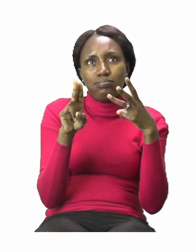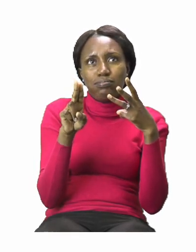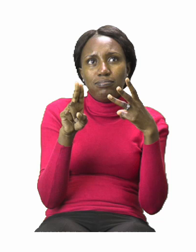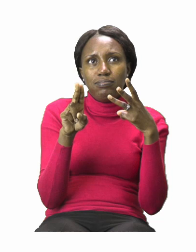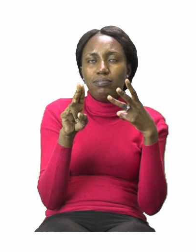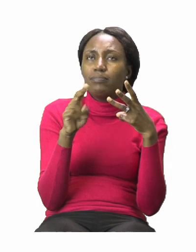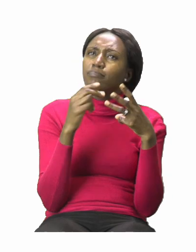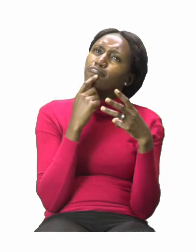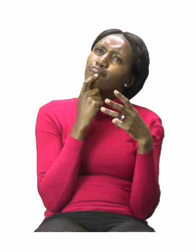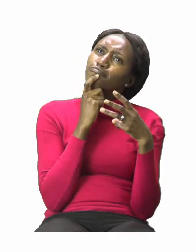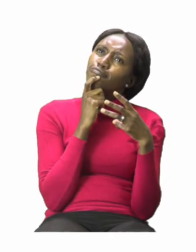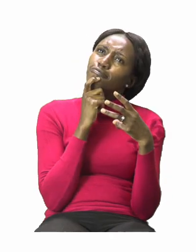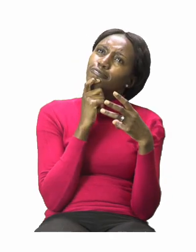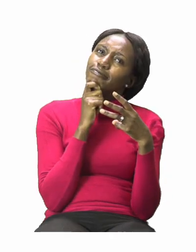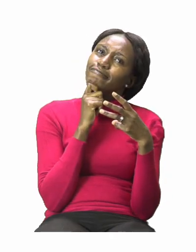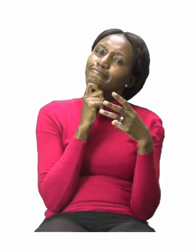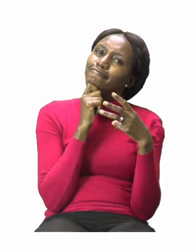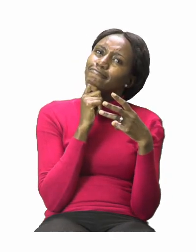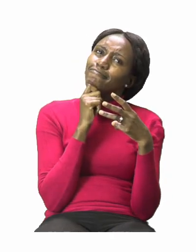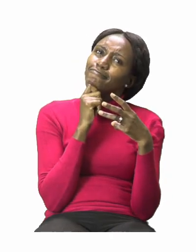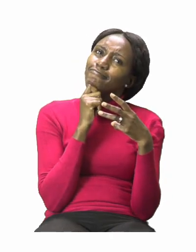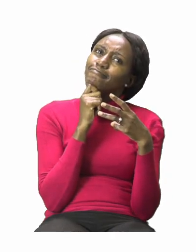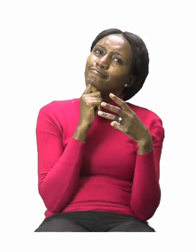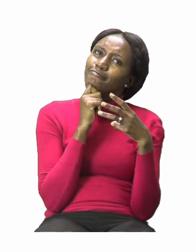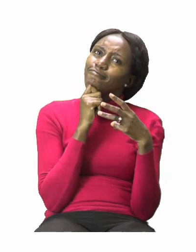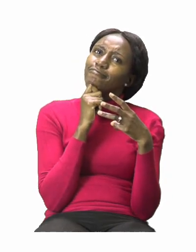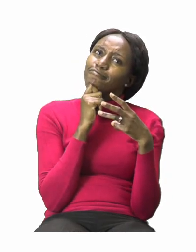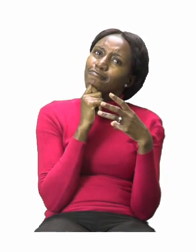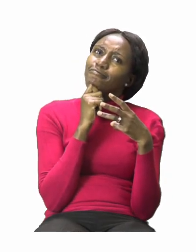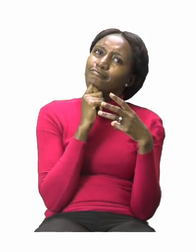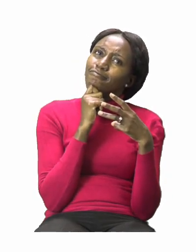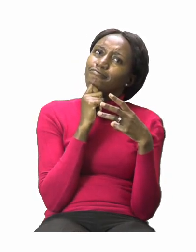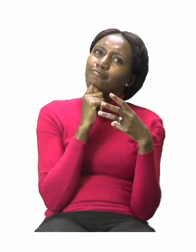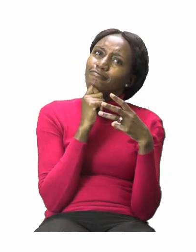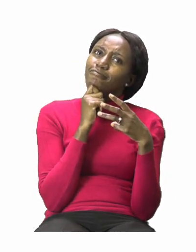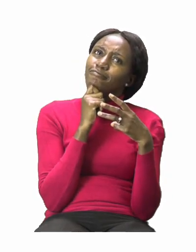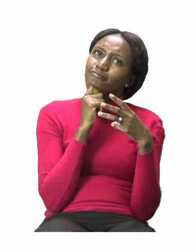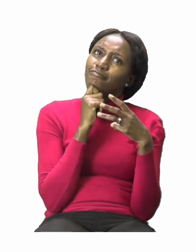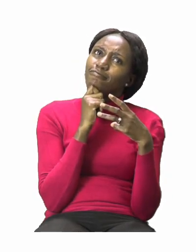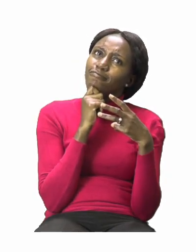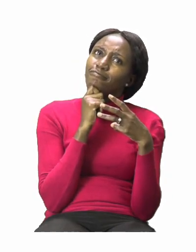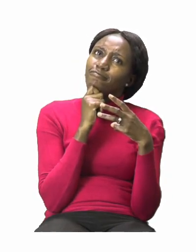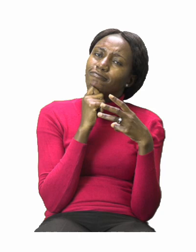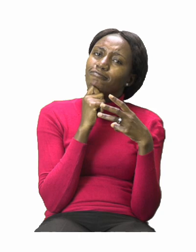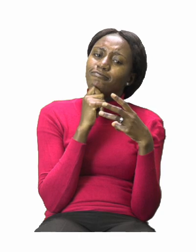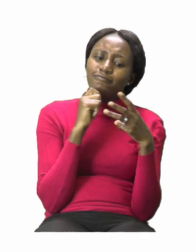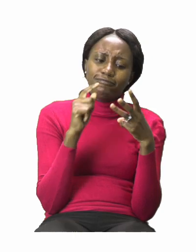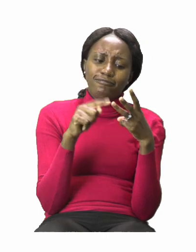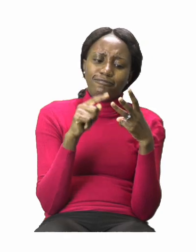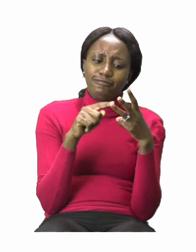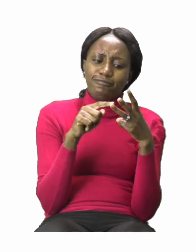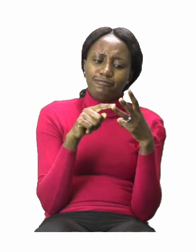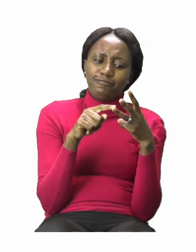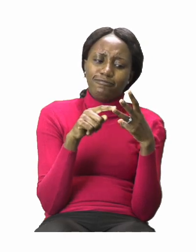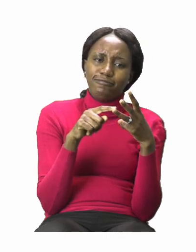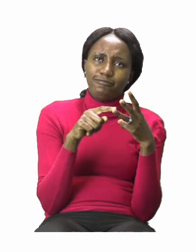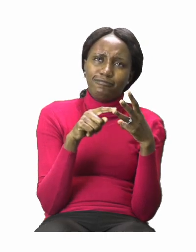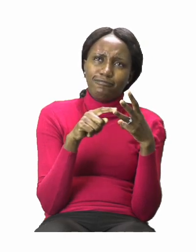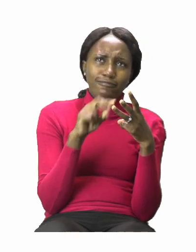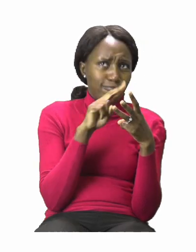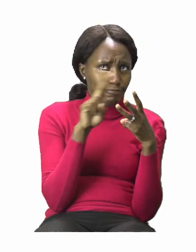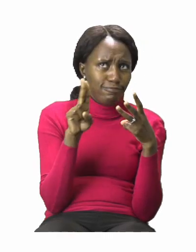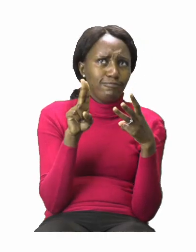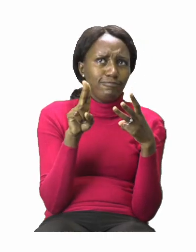We're going to move to the last pig. And the last pig there, I'm going to ask you if it is the same